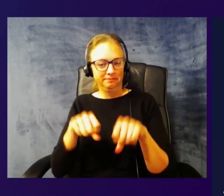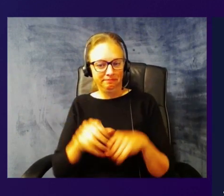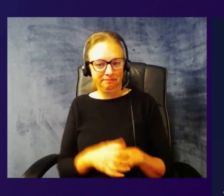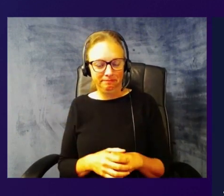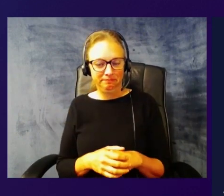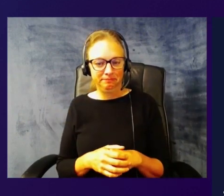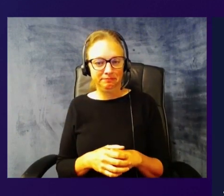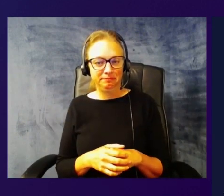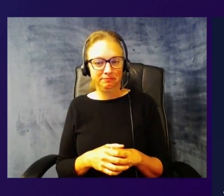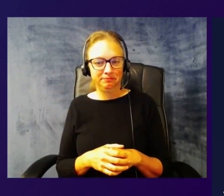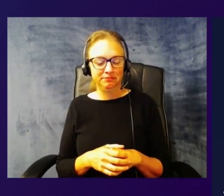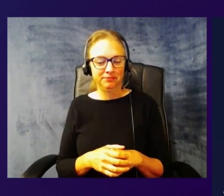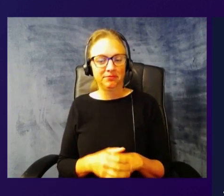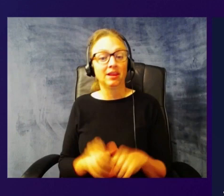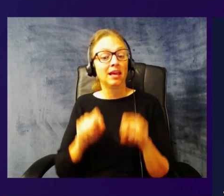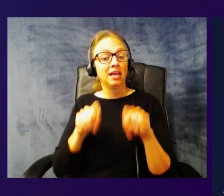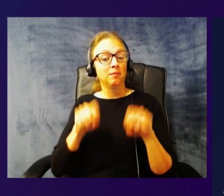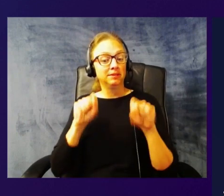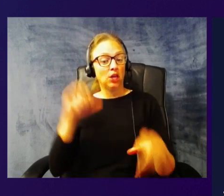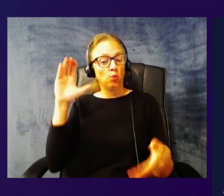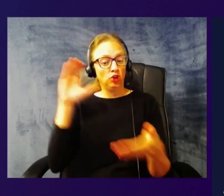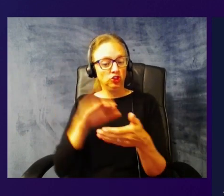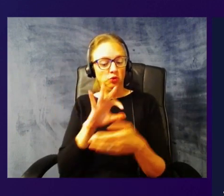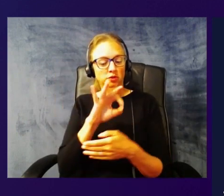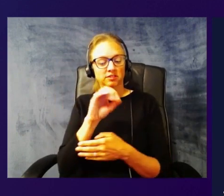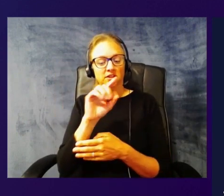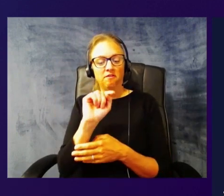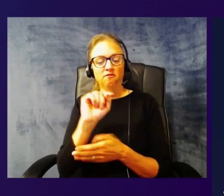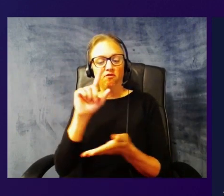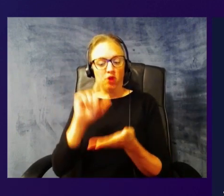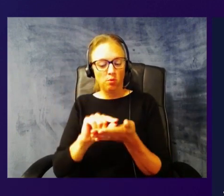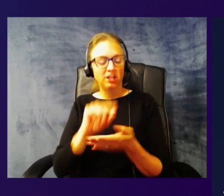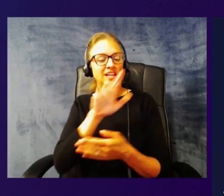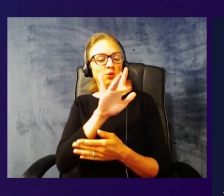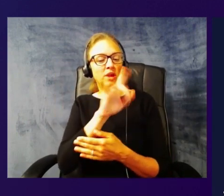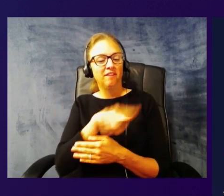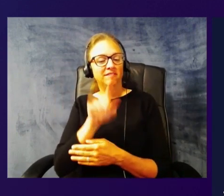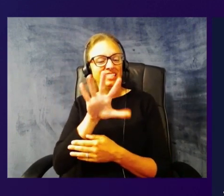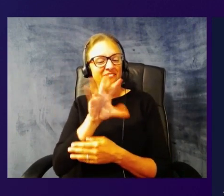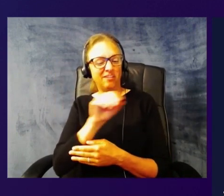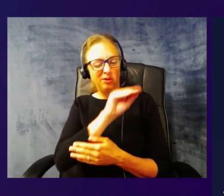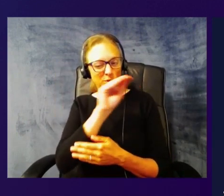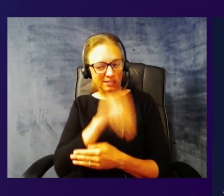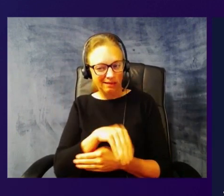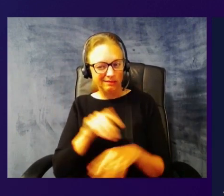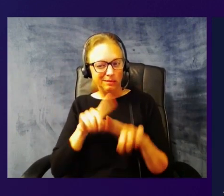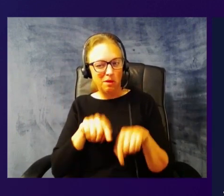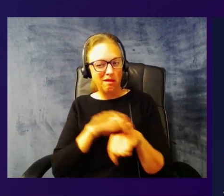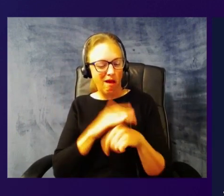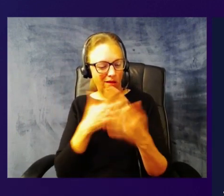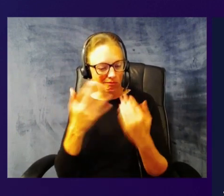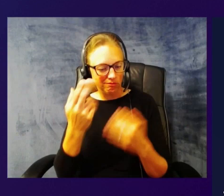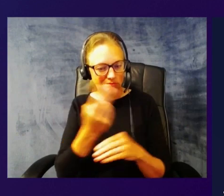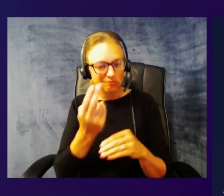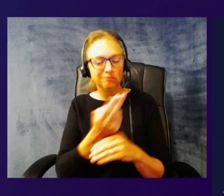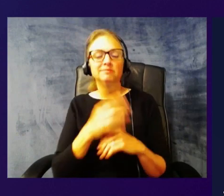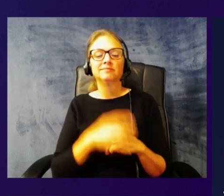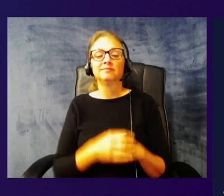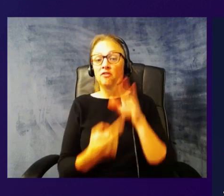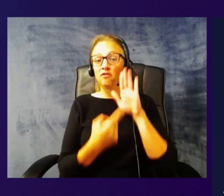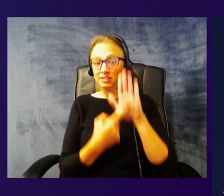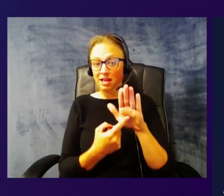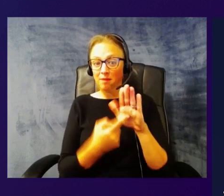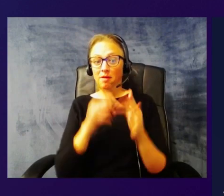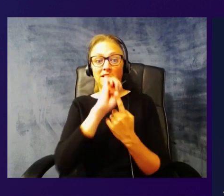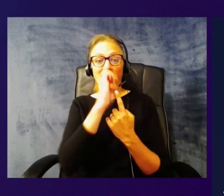these capabilities can reduce the footprint of data by 25 to 50%, depending on use case. For an example, in an environment